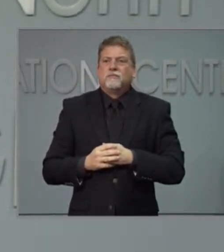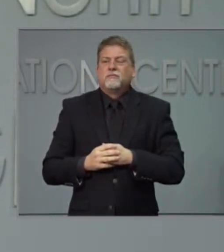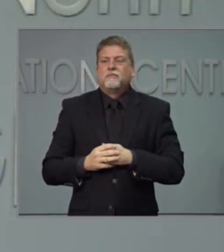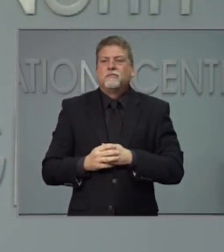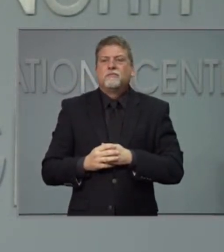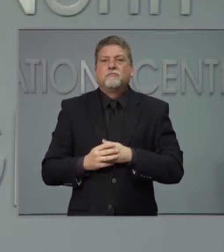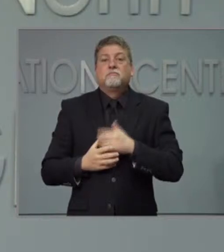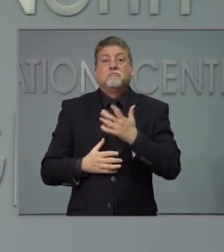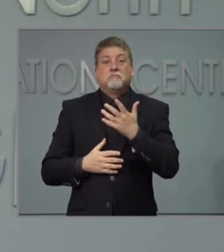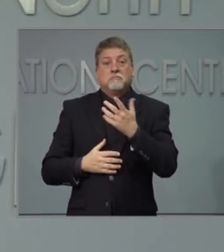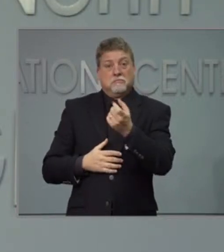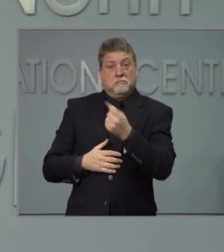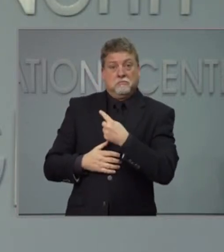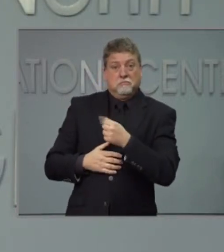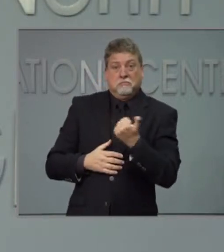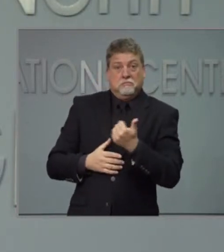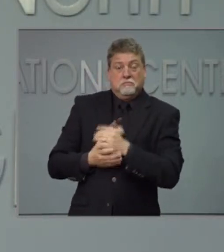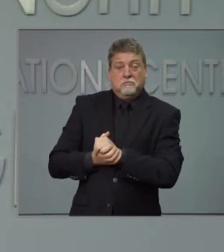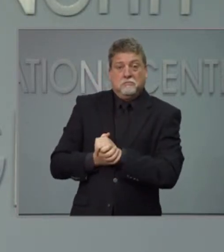Next question, please.